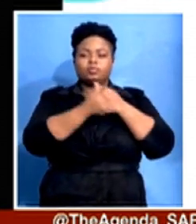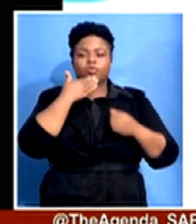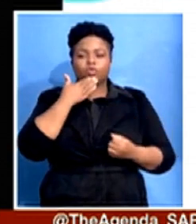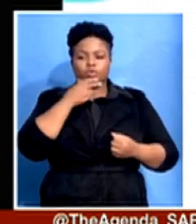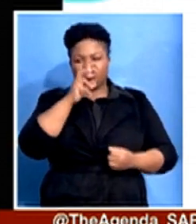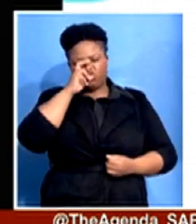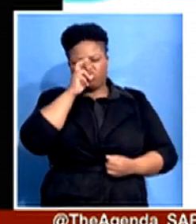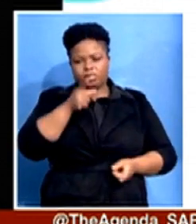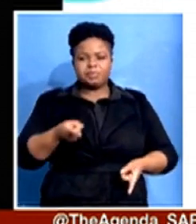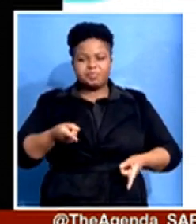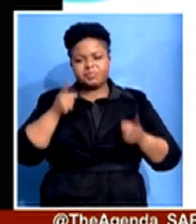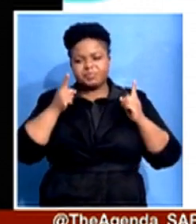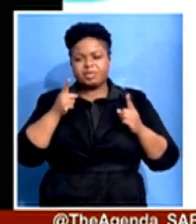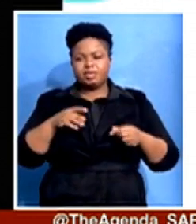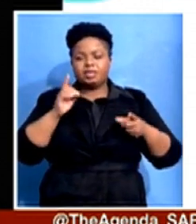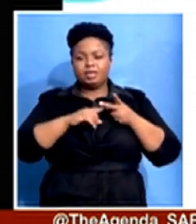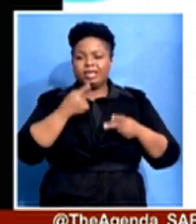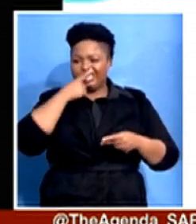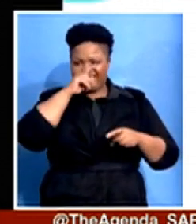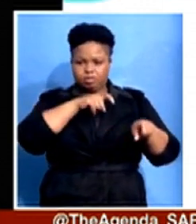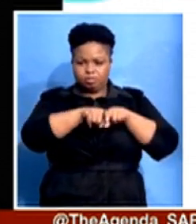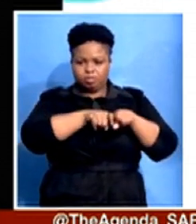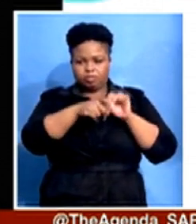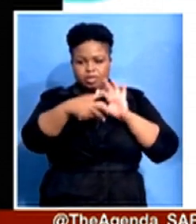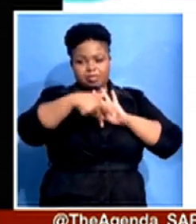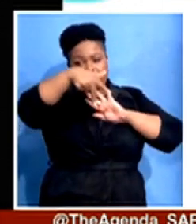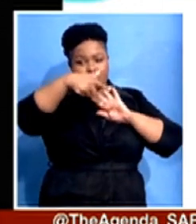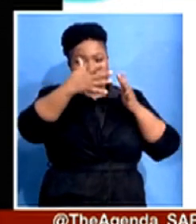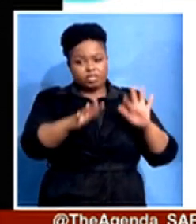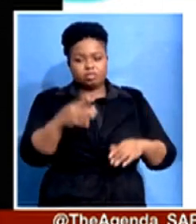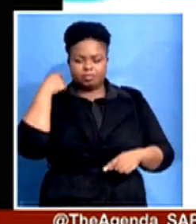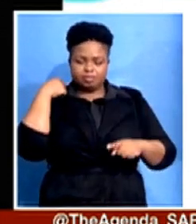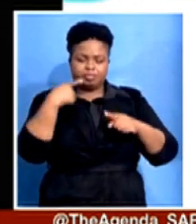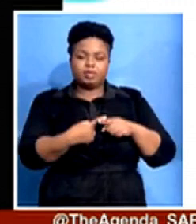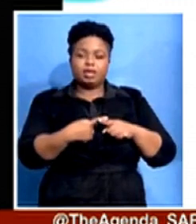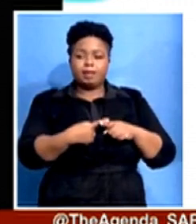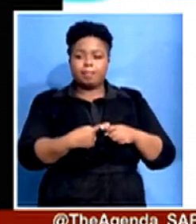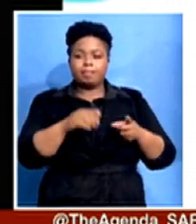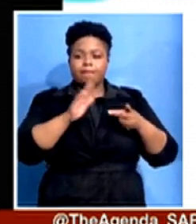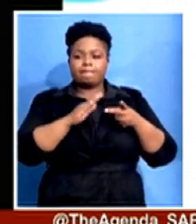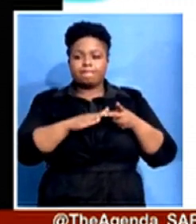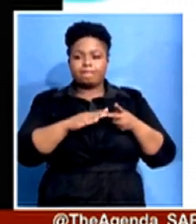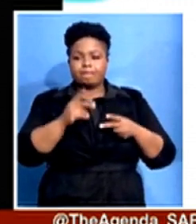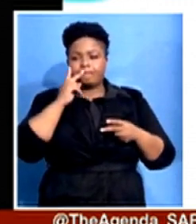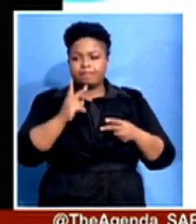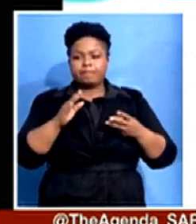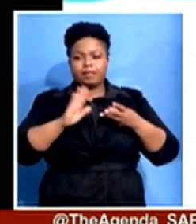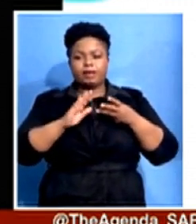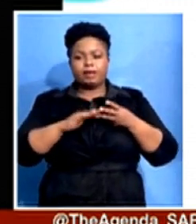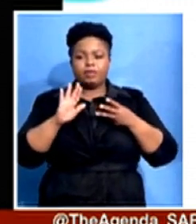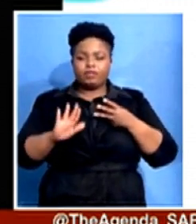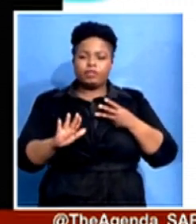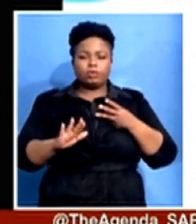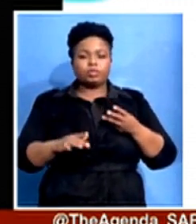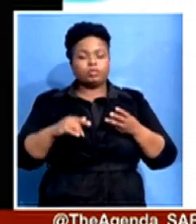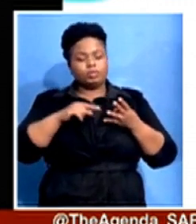we authorize. And to date, we have not recalled any of these tests as they continue to perform well. Whereas when you look at other countries